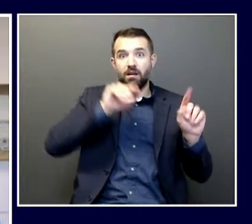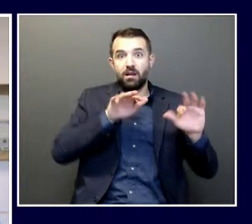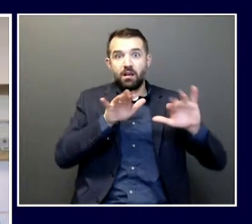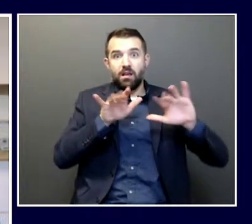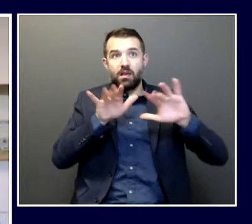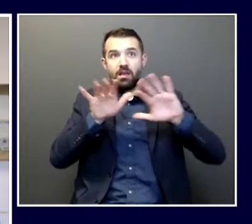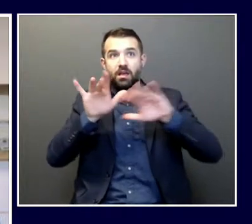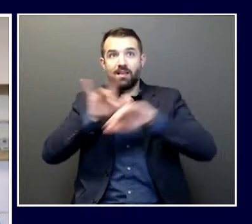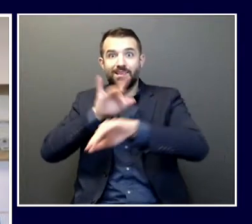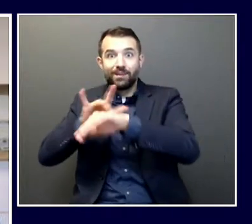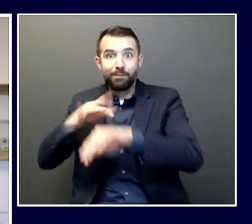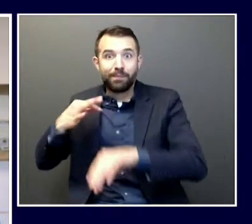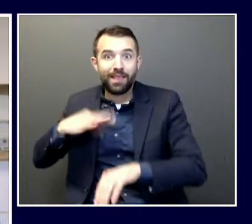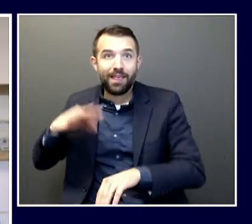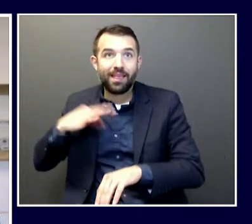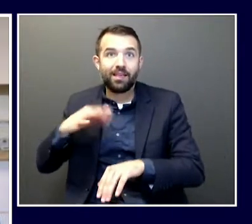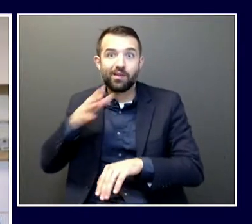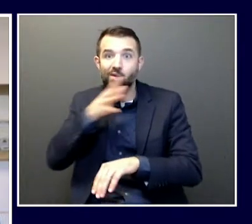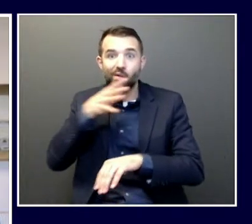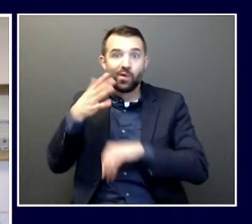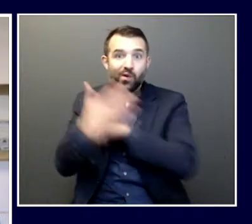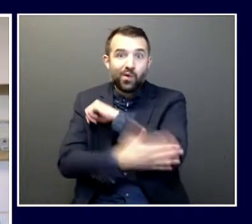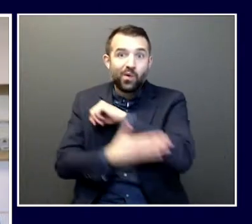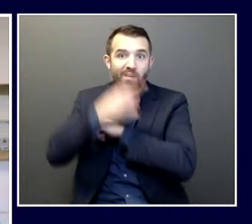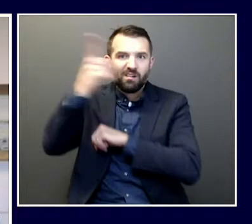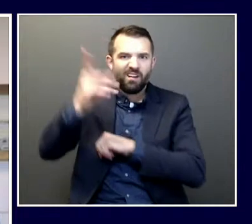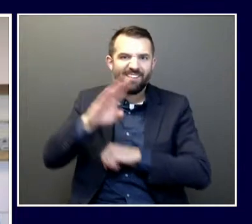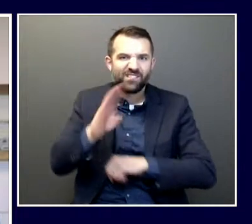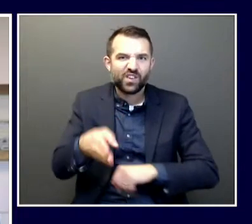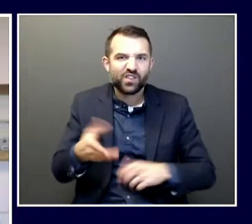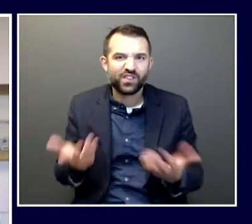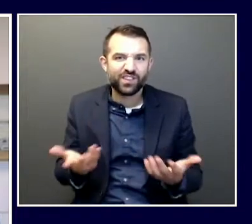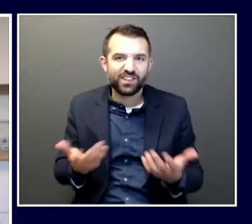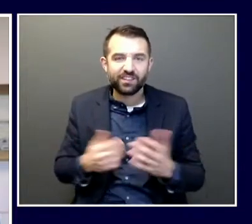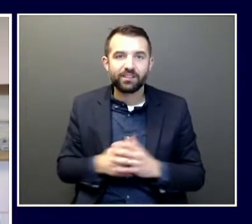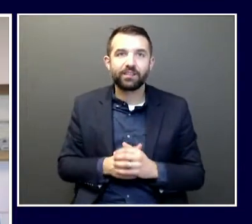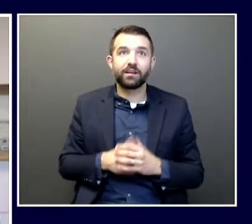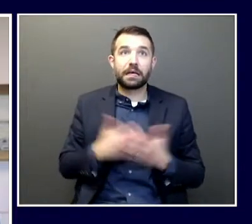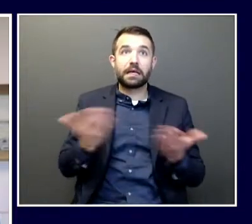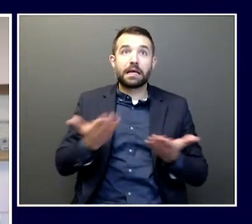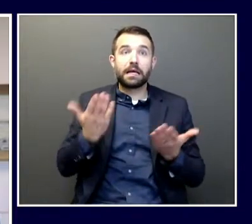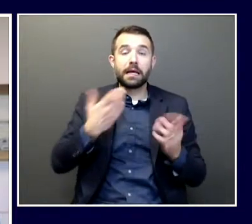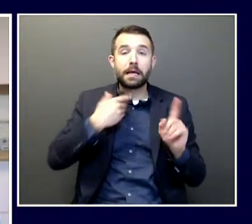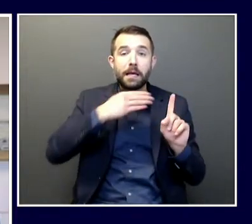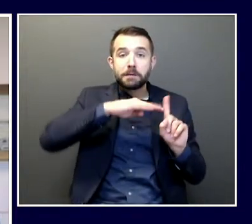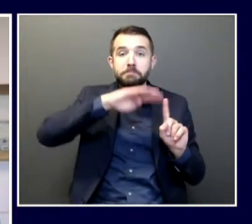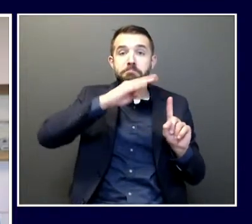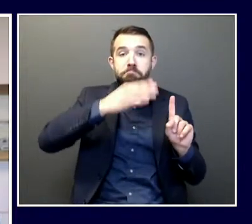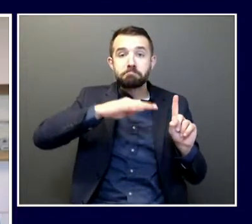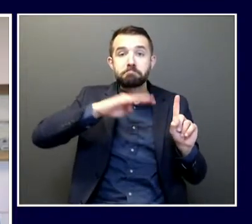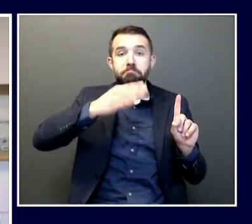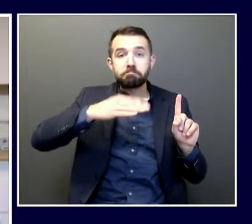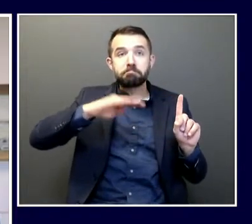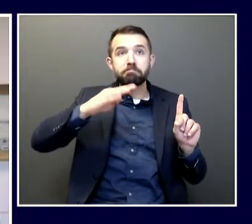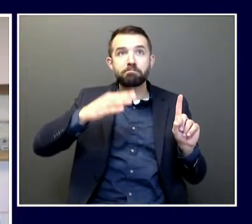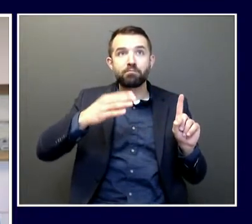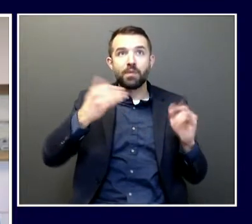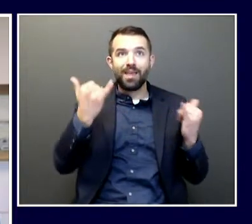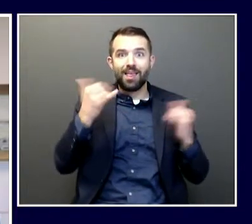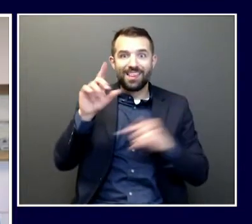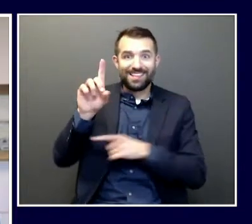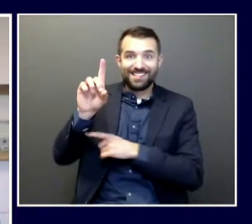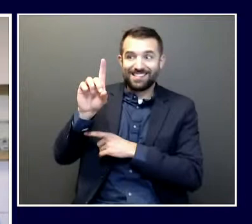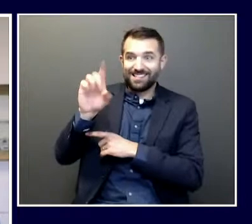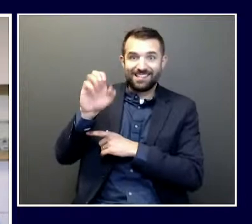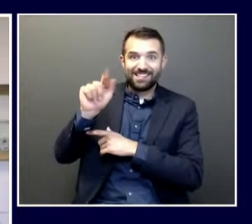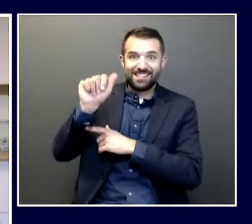more rural parts of northern New England. But Delta is different. It spreads more easily. And